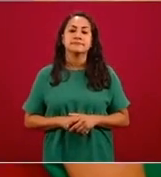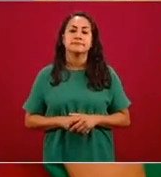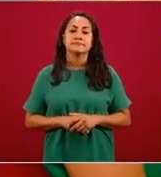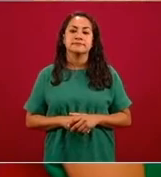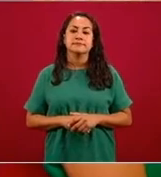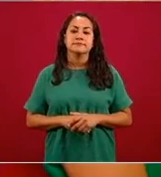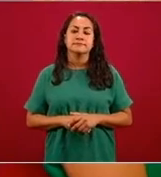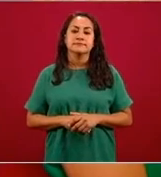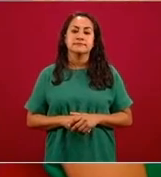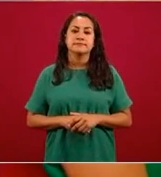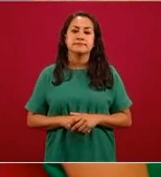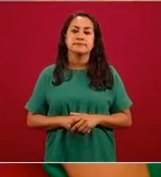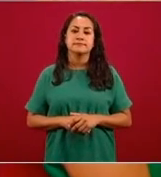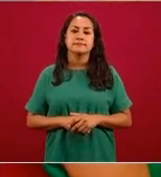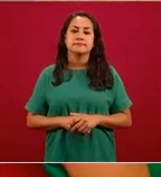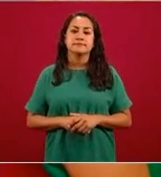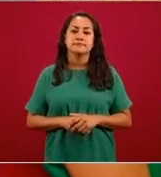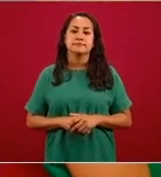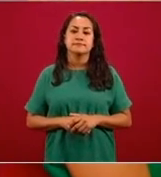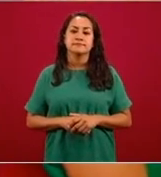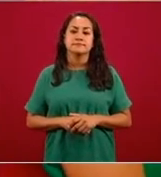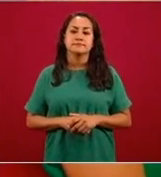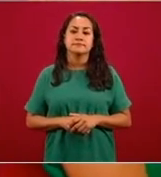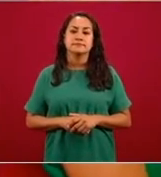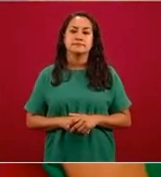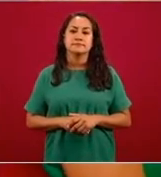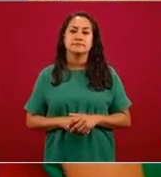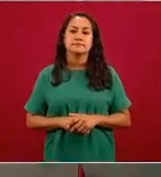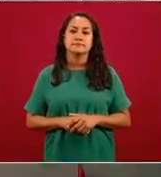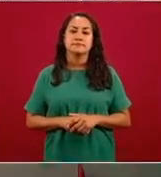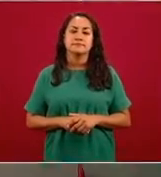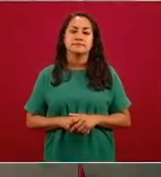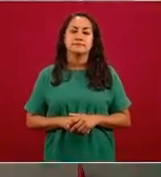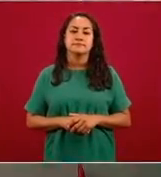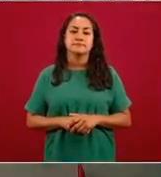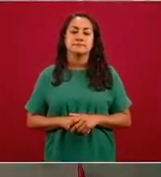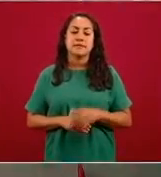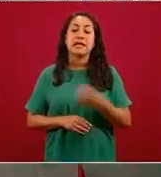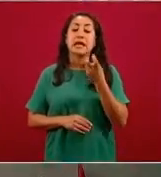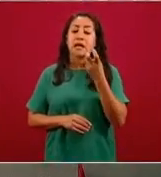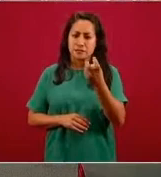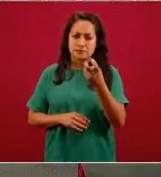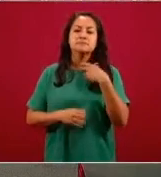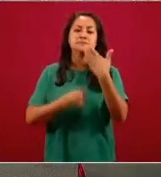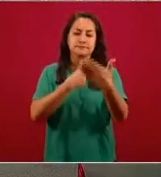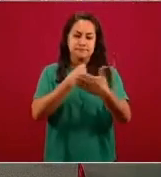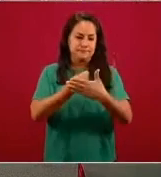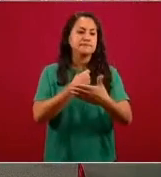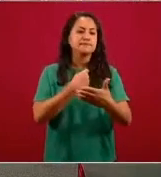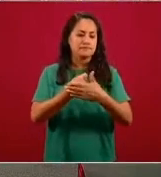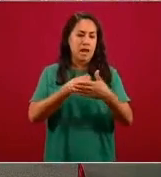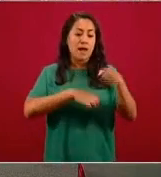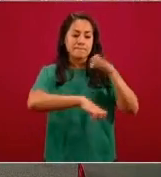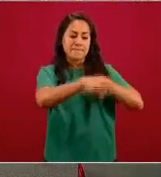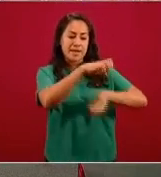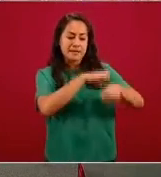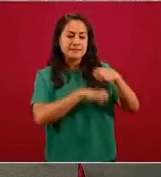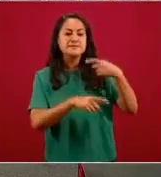Do you have information about how many companies have been sanctioned? We're going to present that with the who's